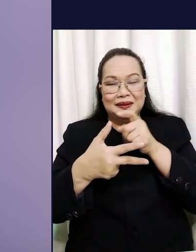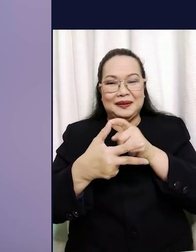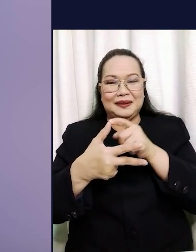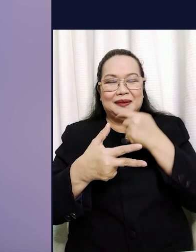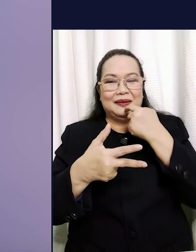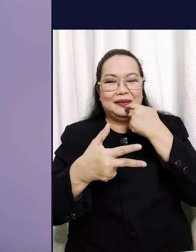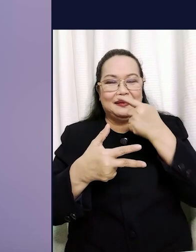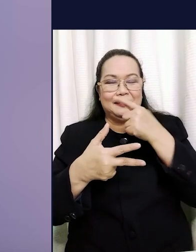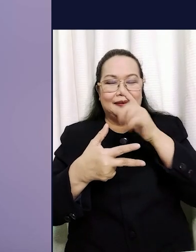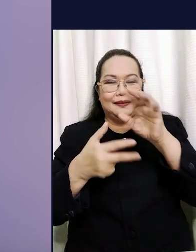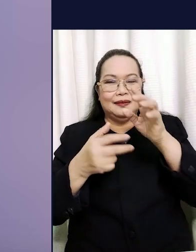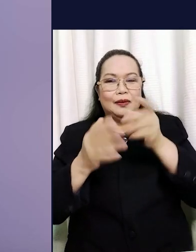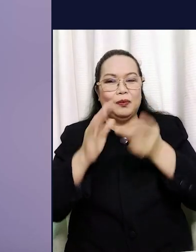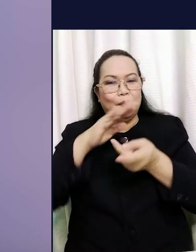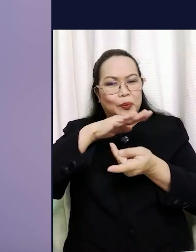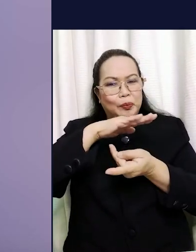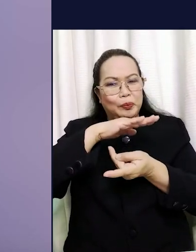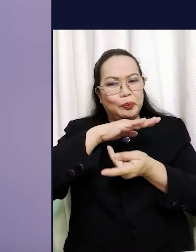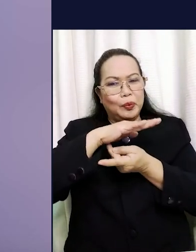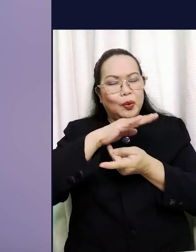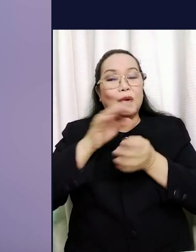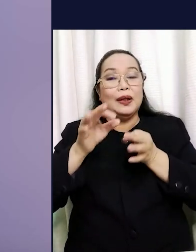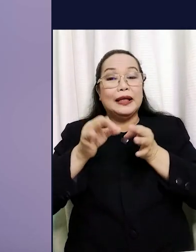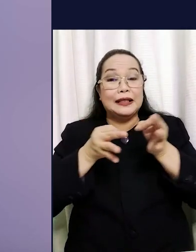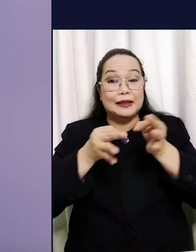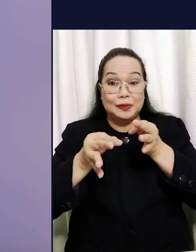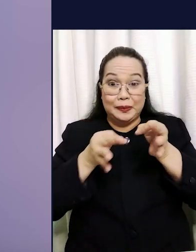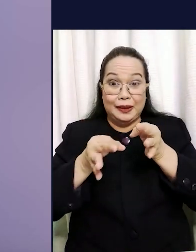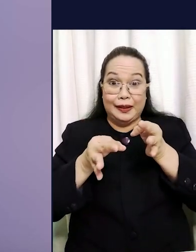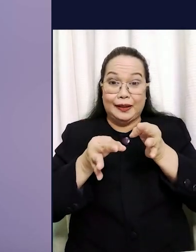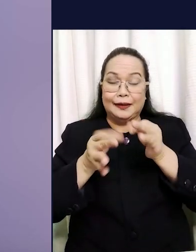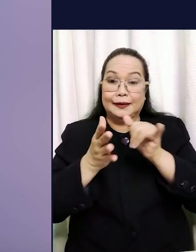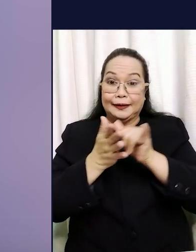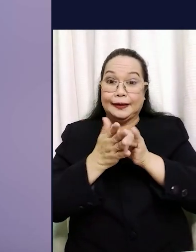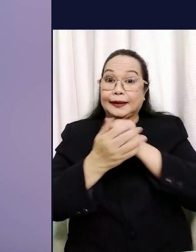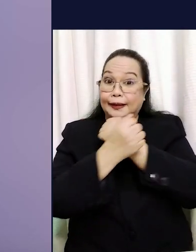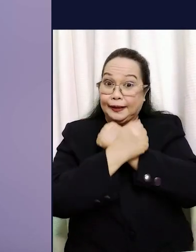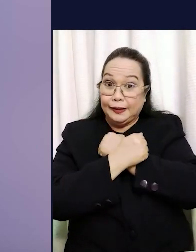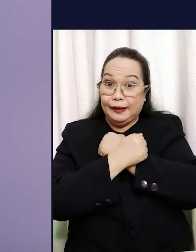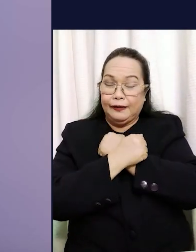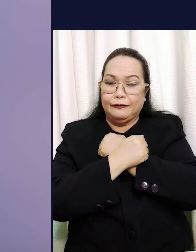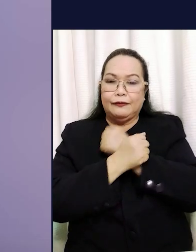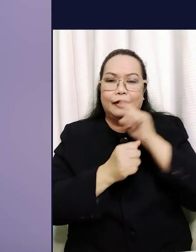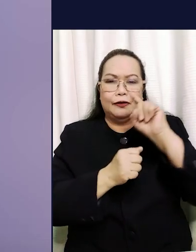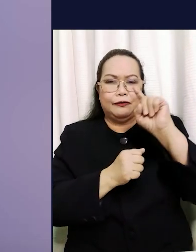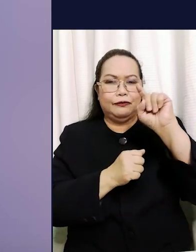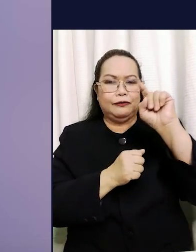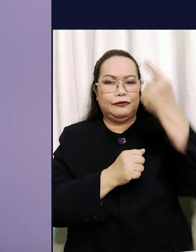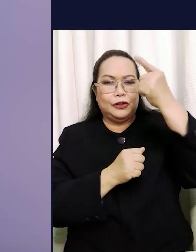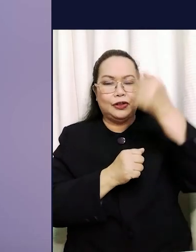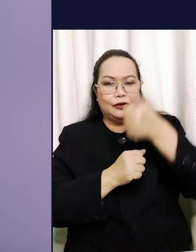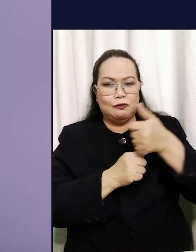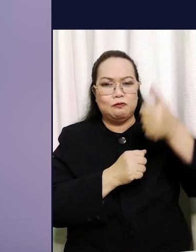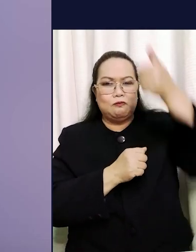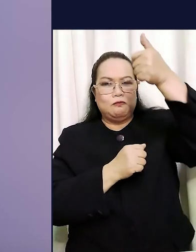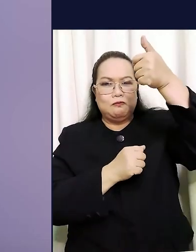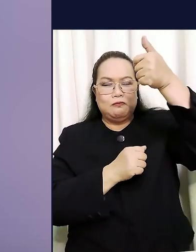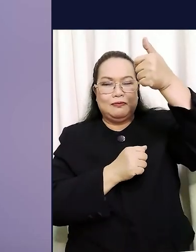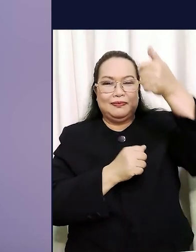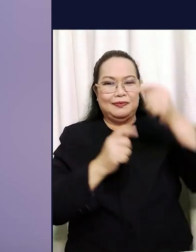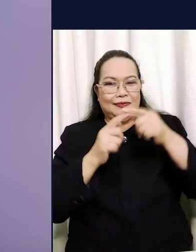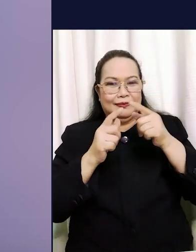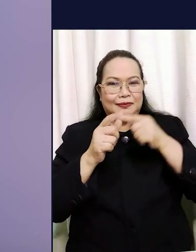principal point that love is superior. Ulitin ko po, that love is